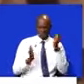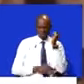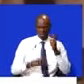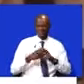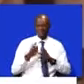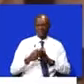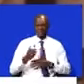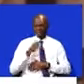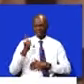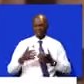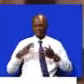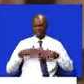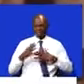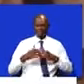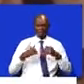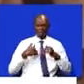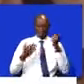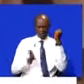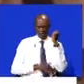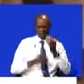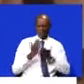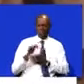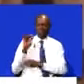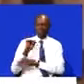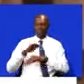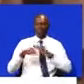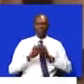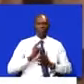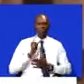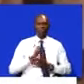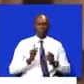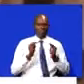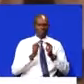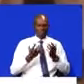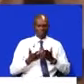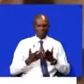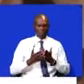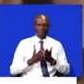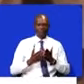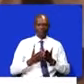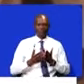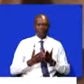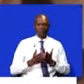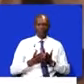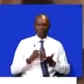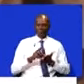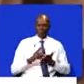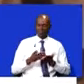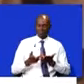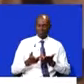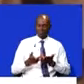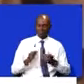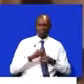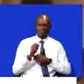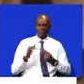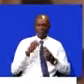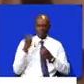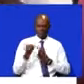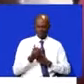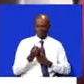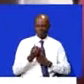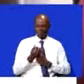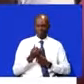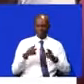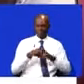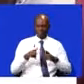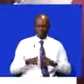us. So this is really a call for all of us to heed the call for ecosystem restoration as a collective